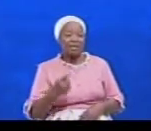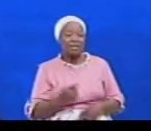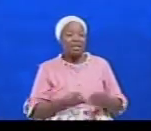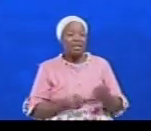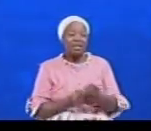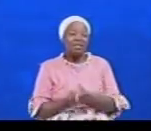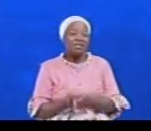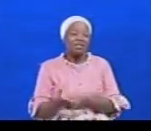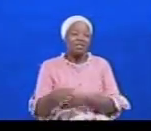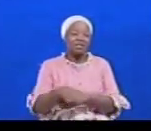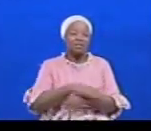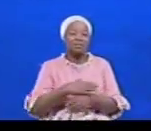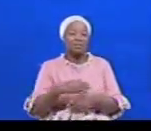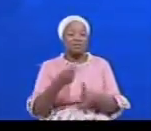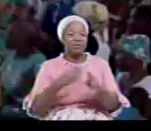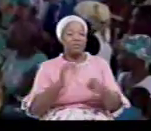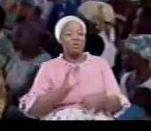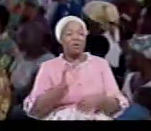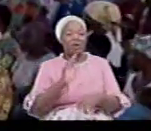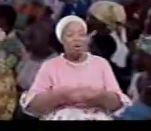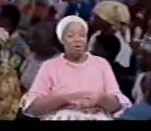us.